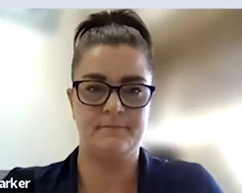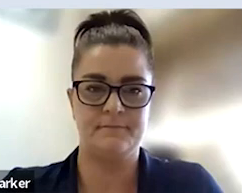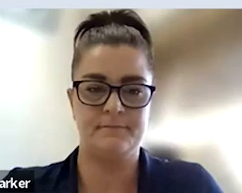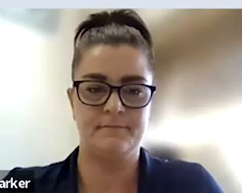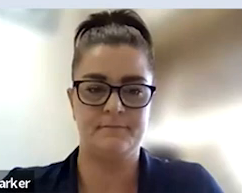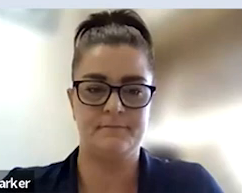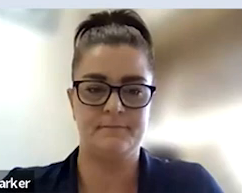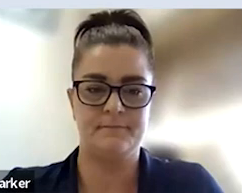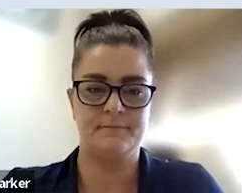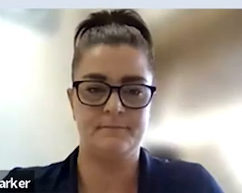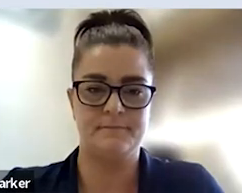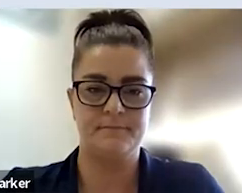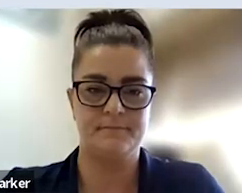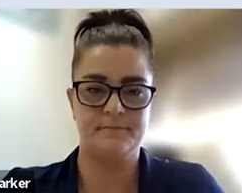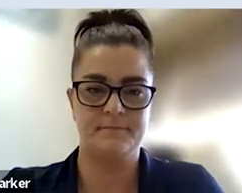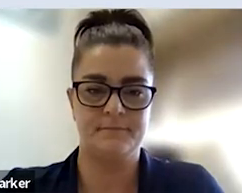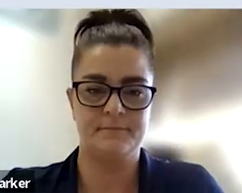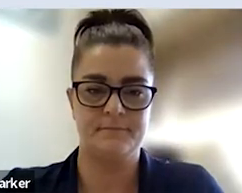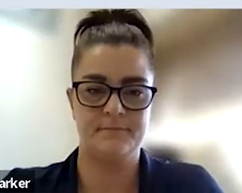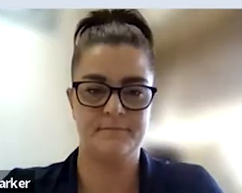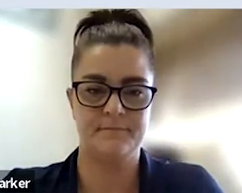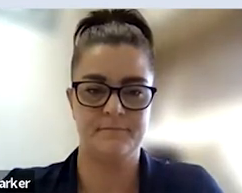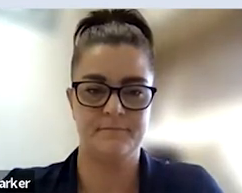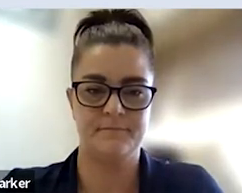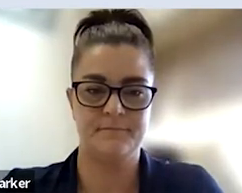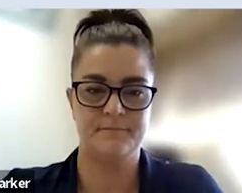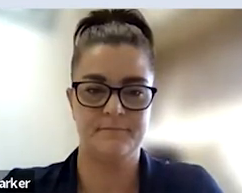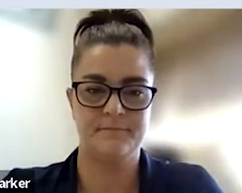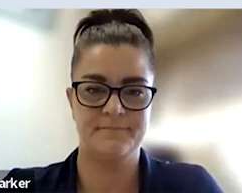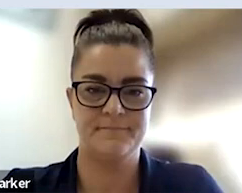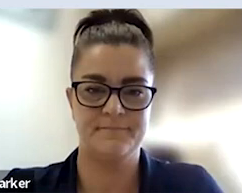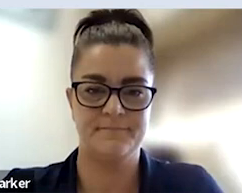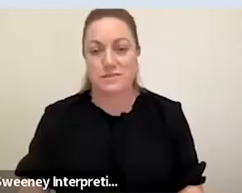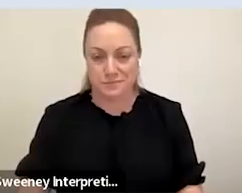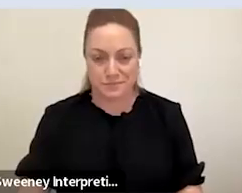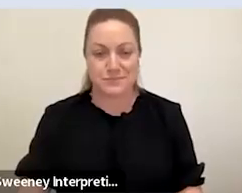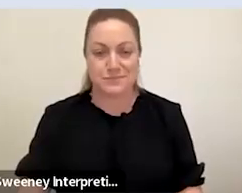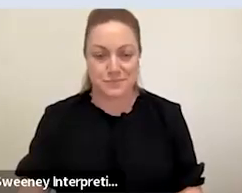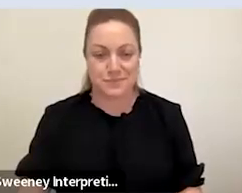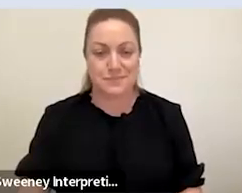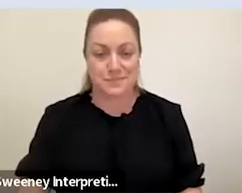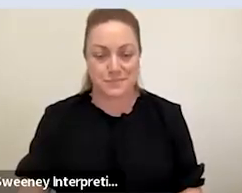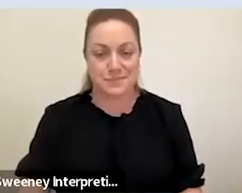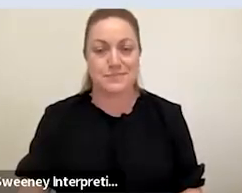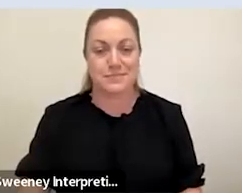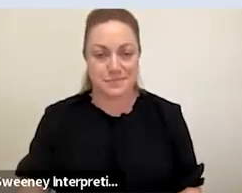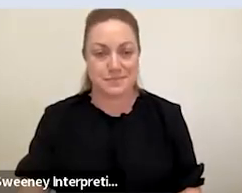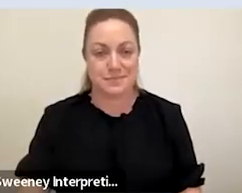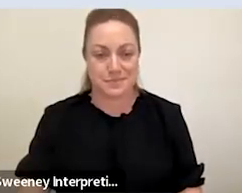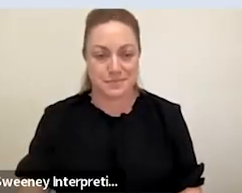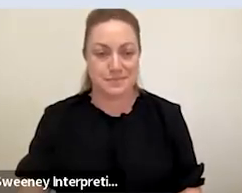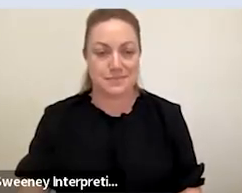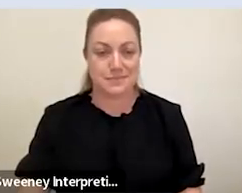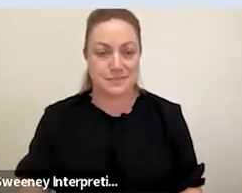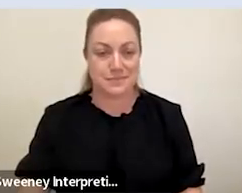question. Kath Smith, it's $1 million question, Kath. Thank you for asking it. I'll jump straight to the question,